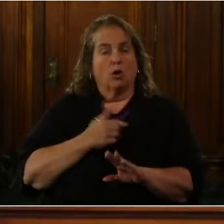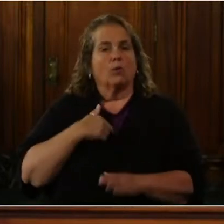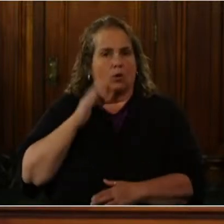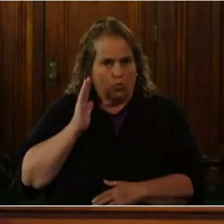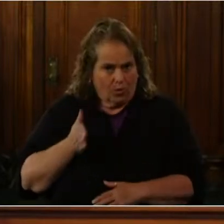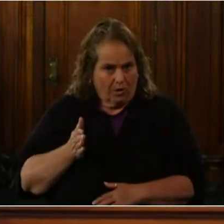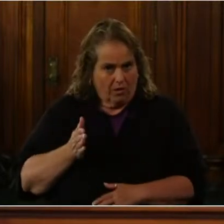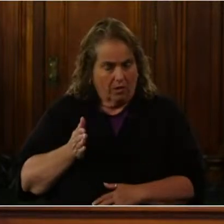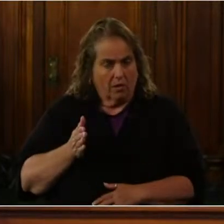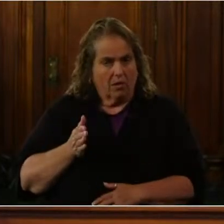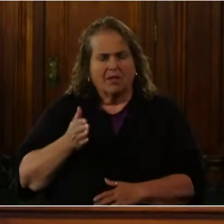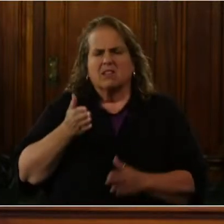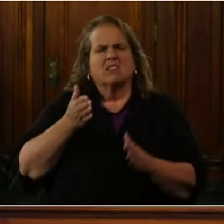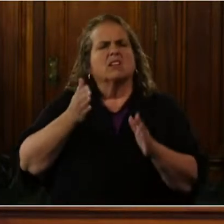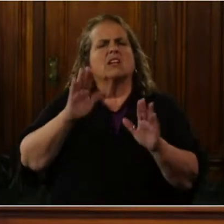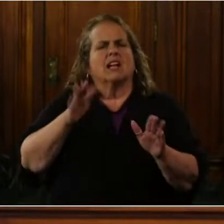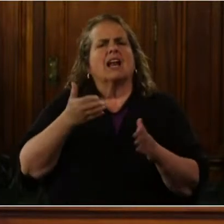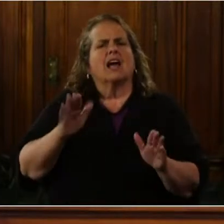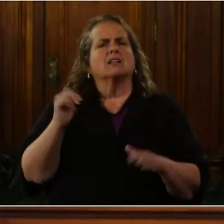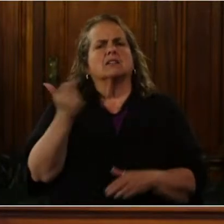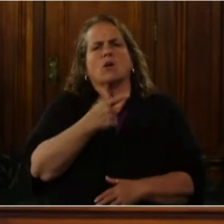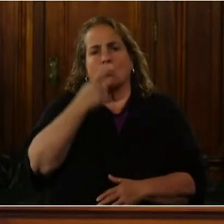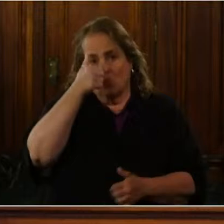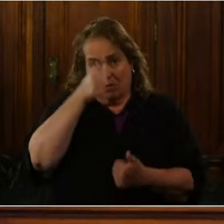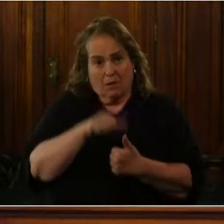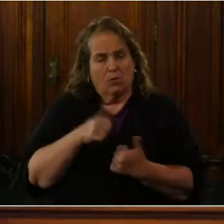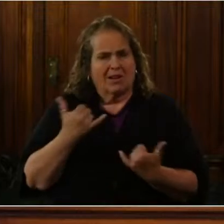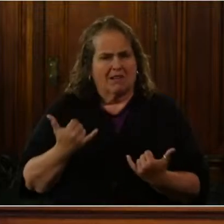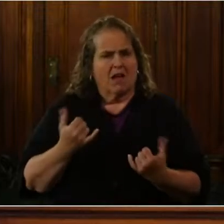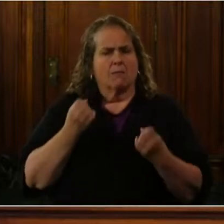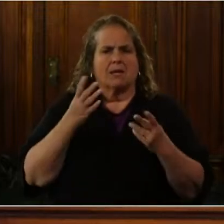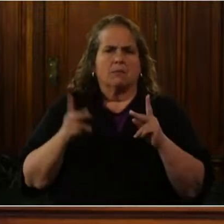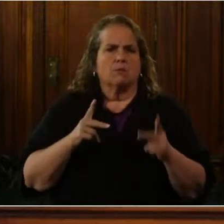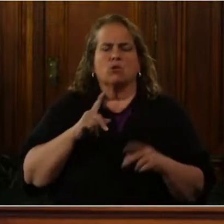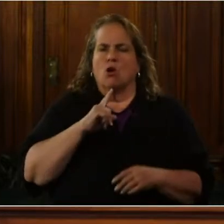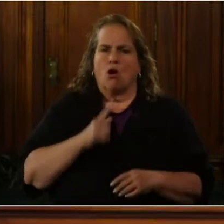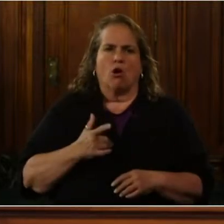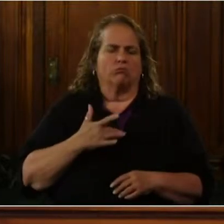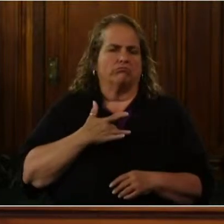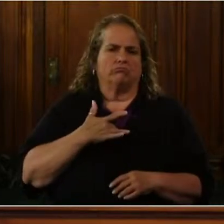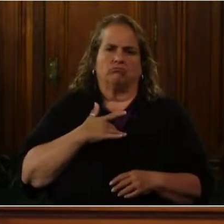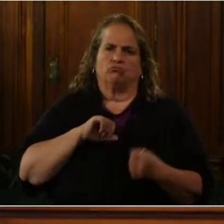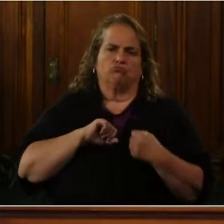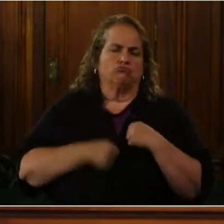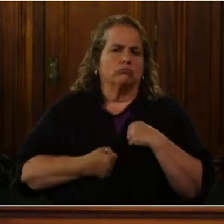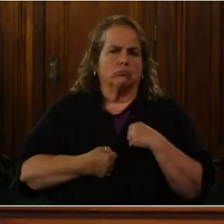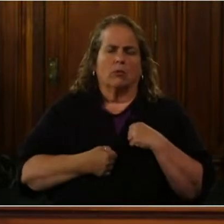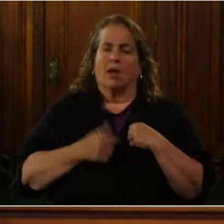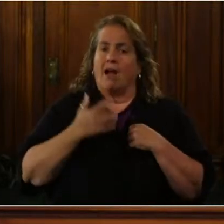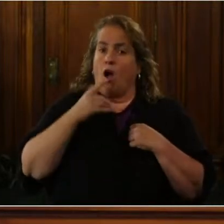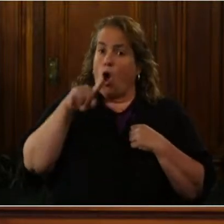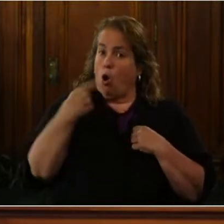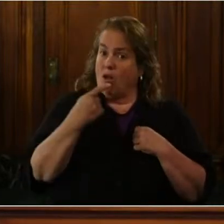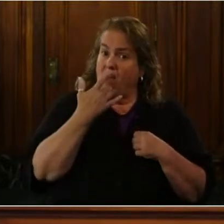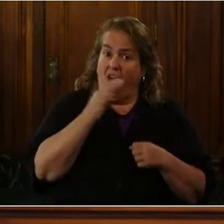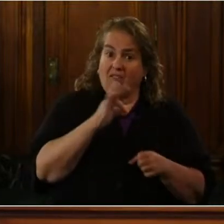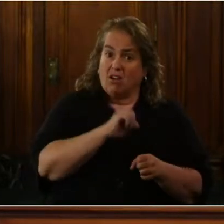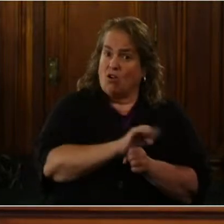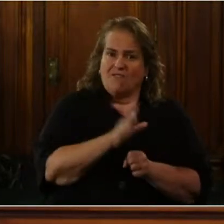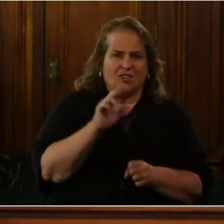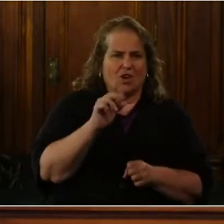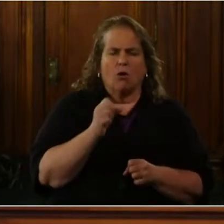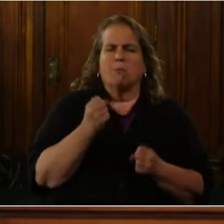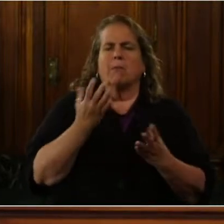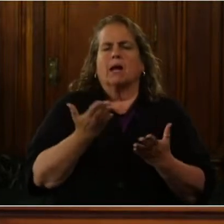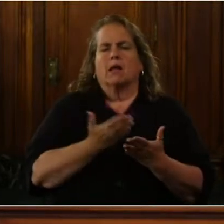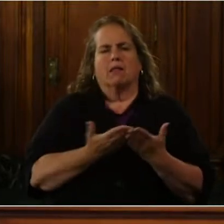will. Let's just remember that a lot of people are hurting, not just because of COVID, but because of everything else going on in this